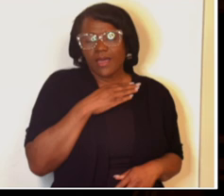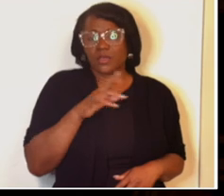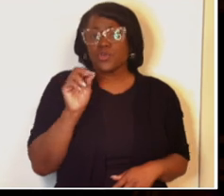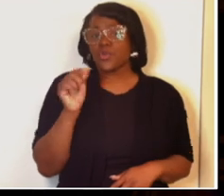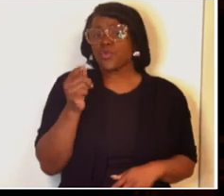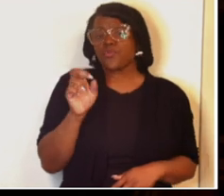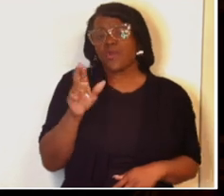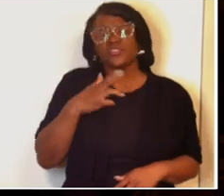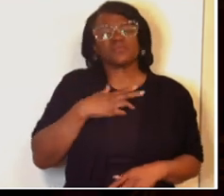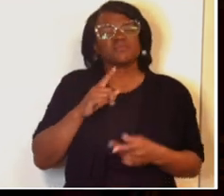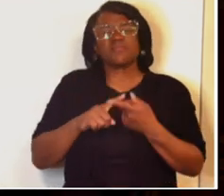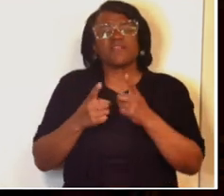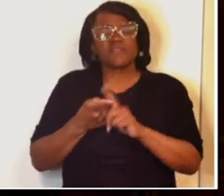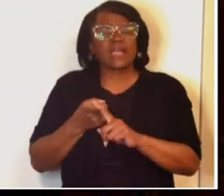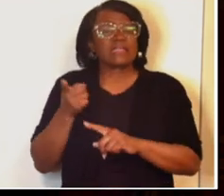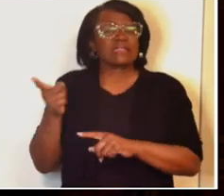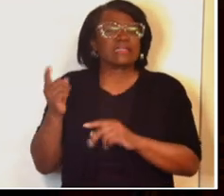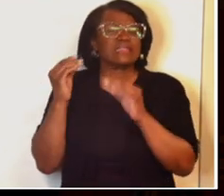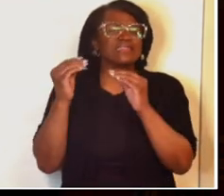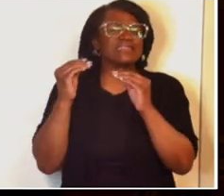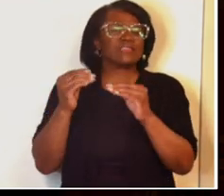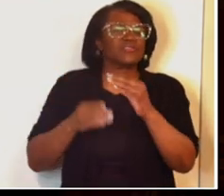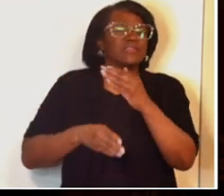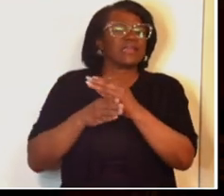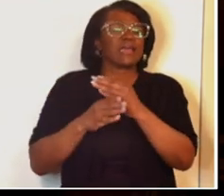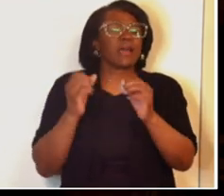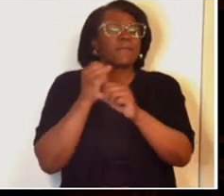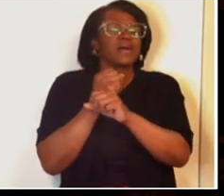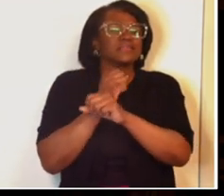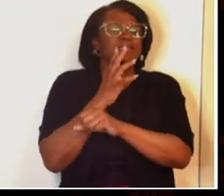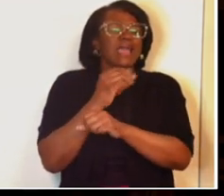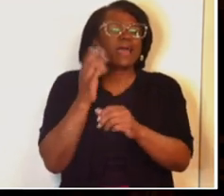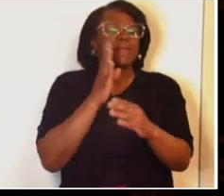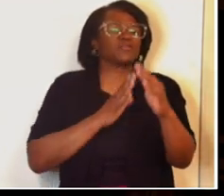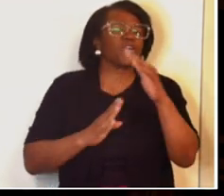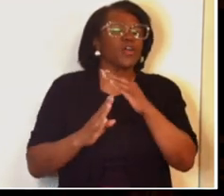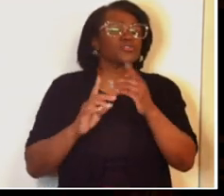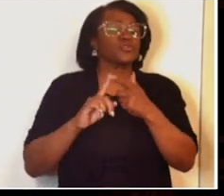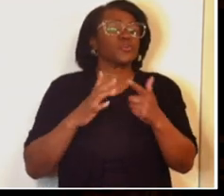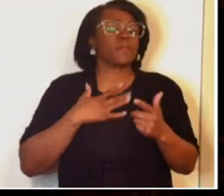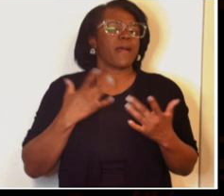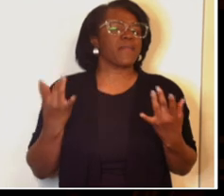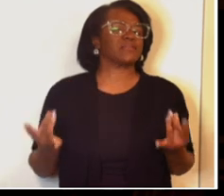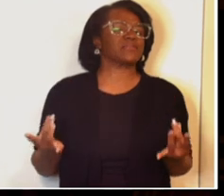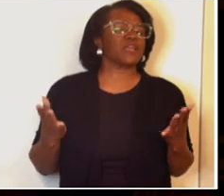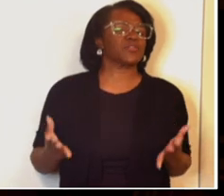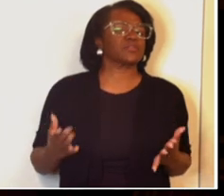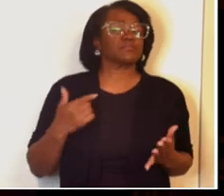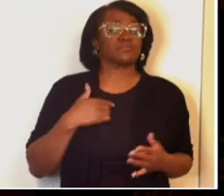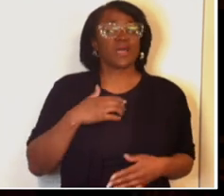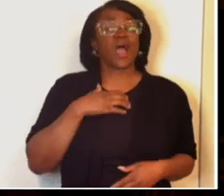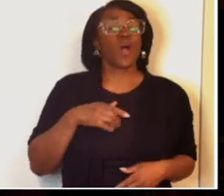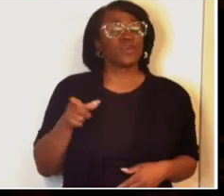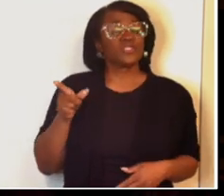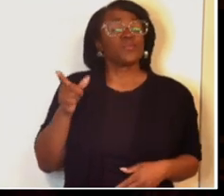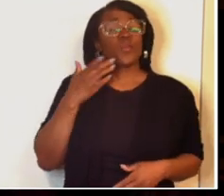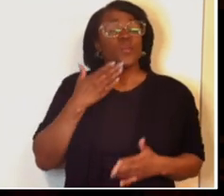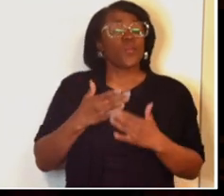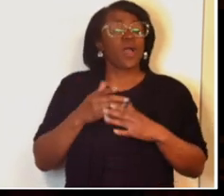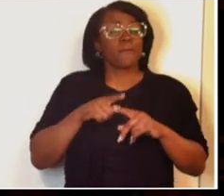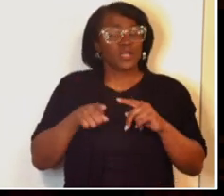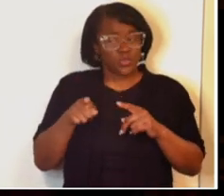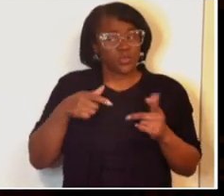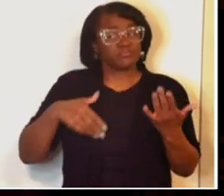teaches kickboxing and mixed martial arts to my meditators." "I wish the brother well," he said, "but you're going to be spending a lot of time in the